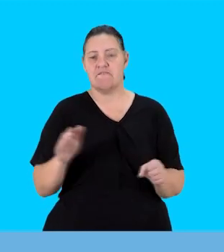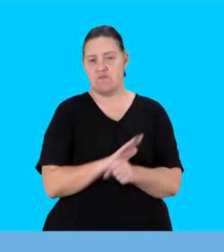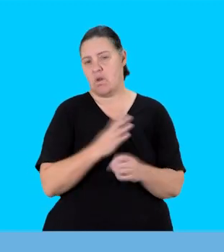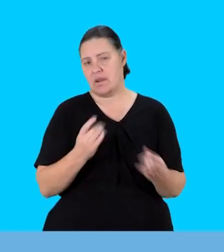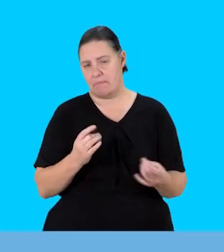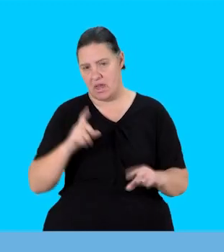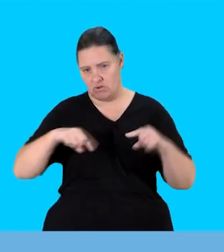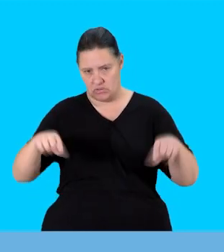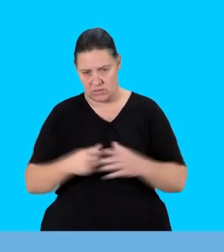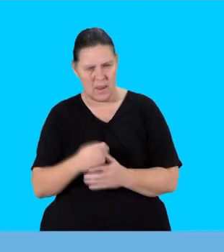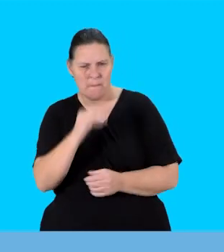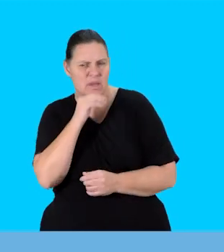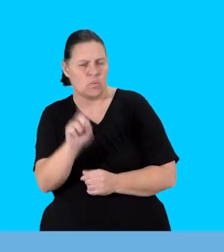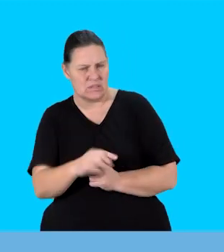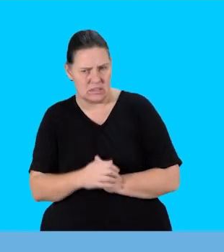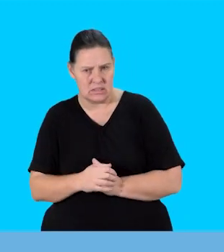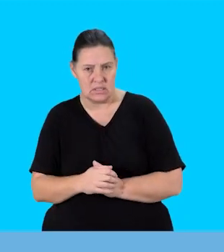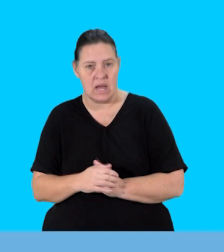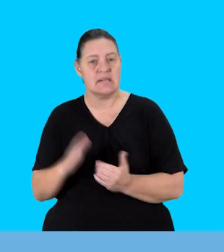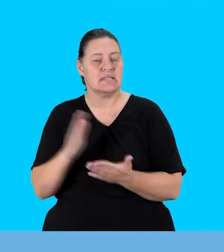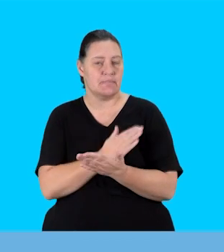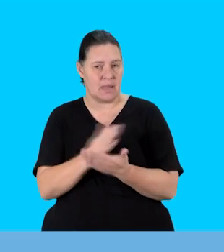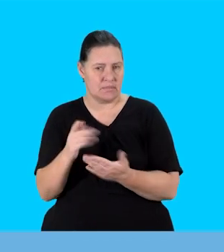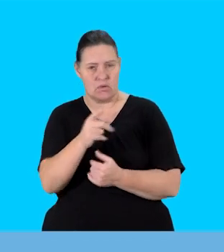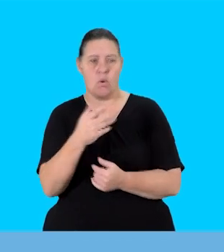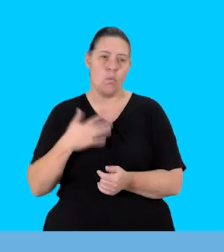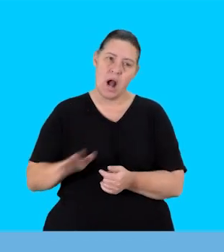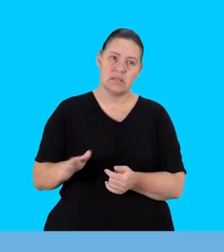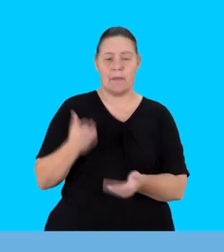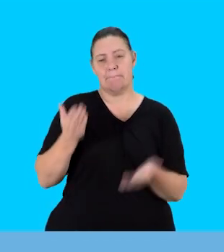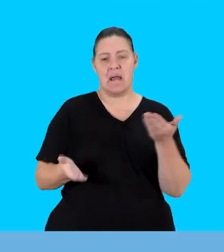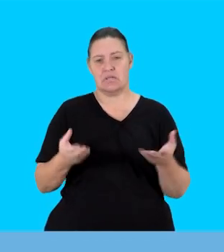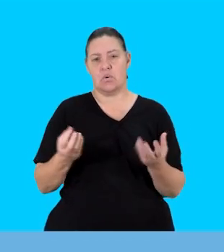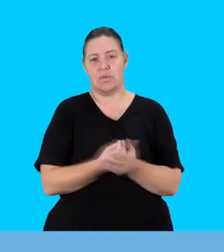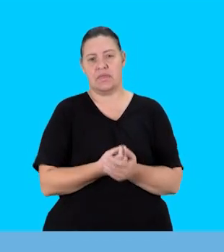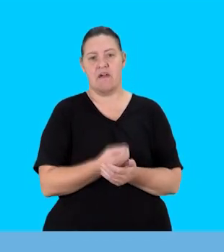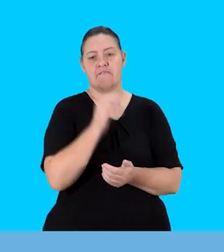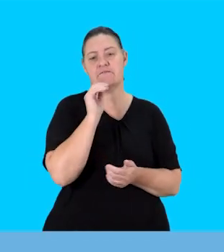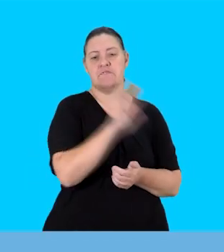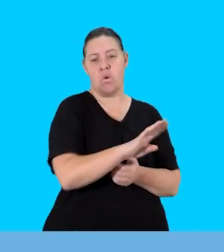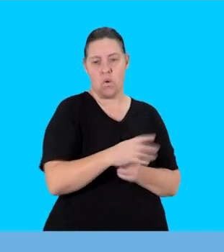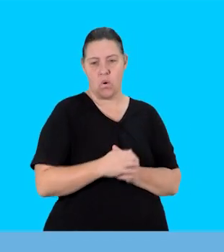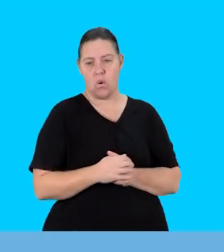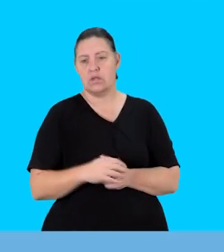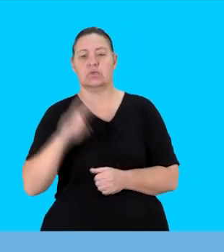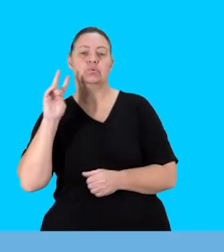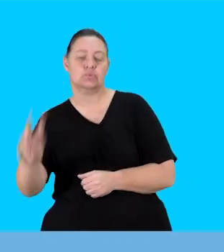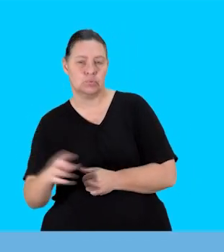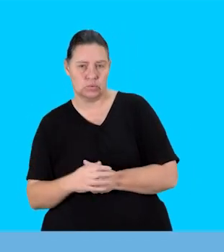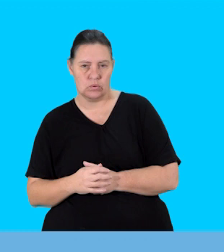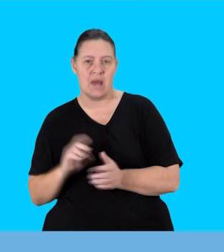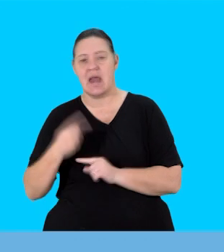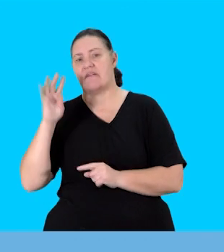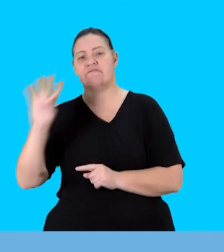number ratio. By that, what do they mean? Sometimes one of you might want to balance with a 4 here, a 2